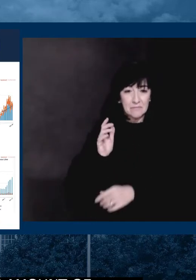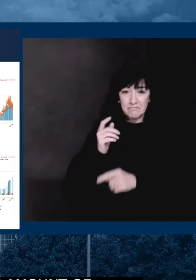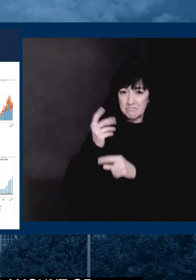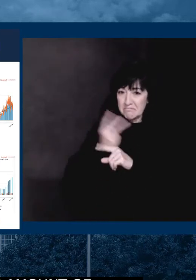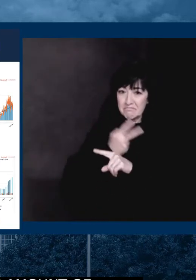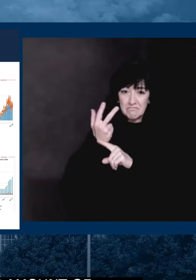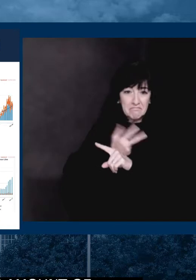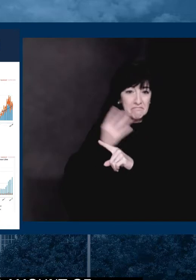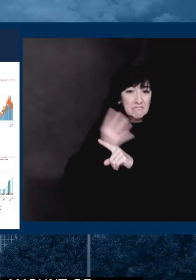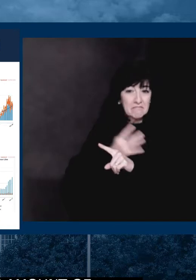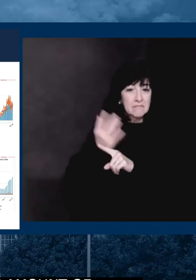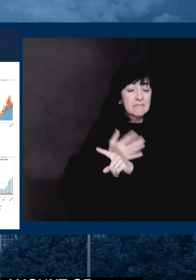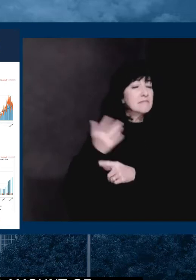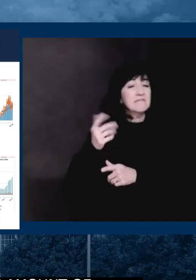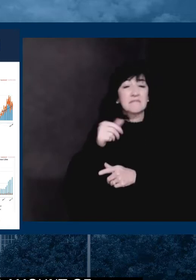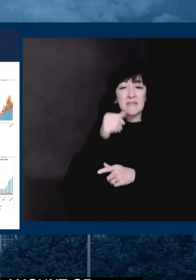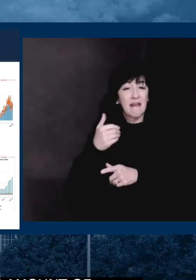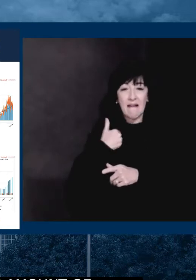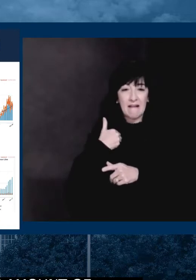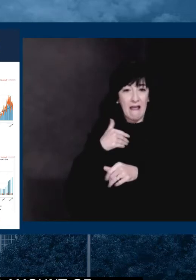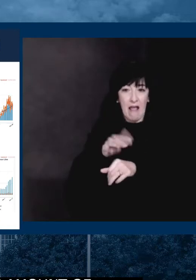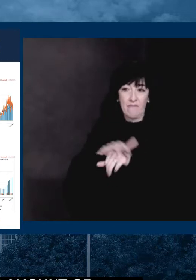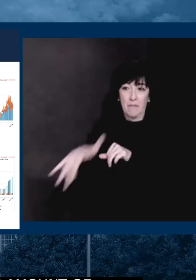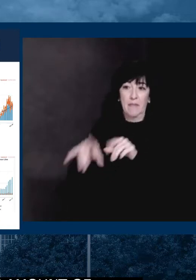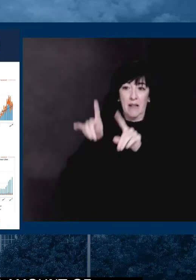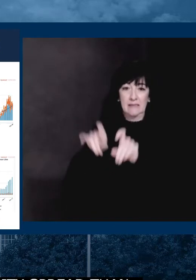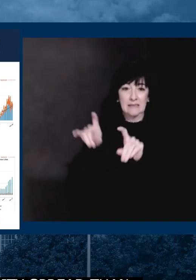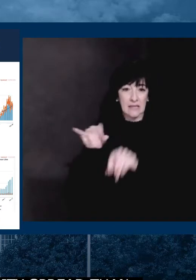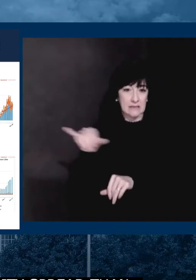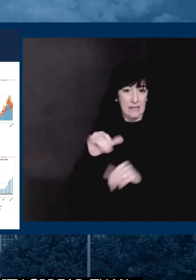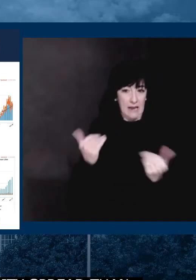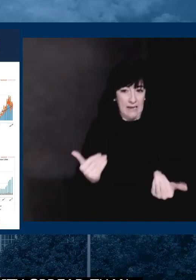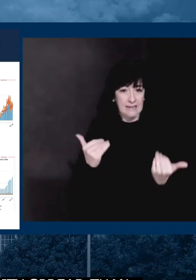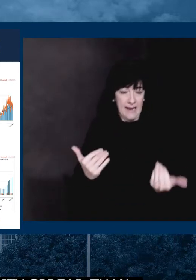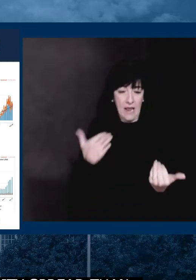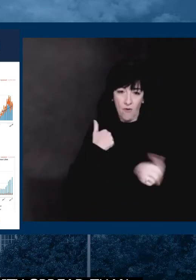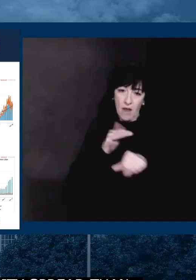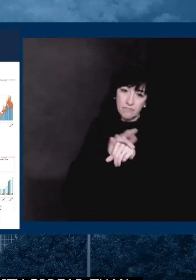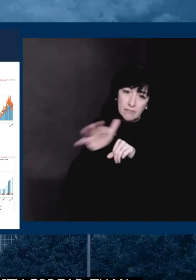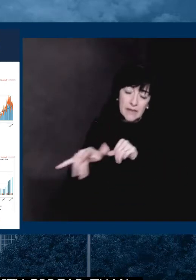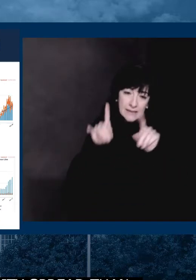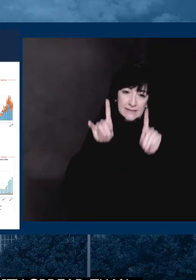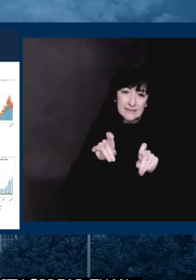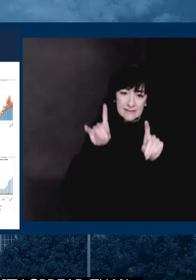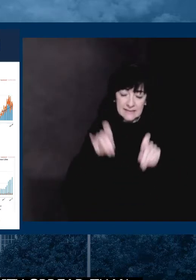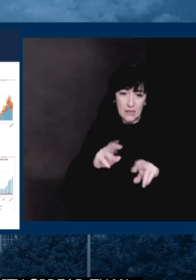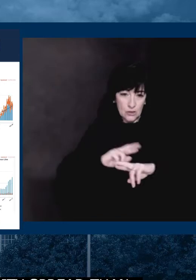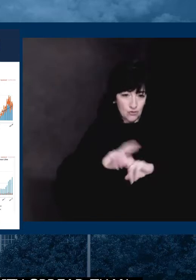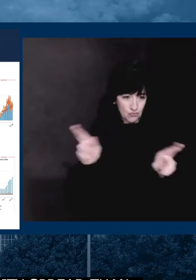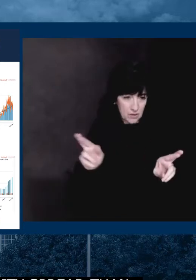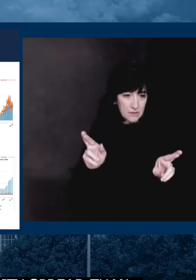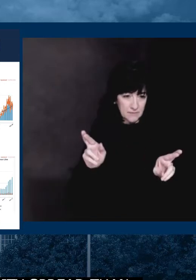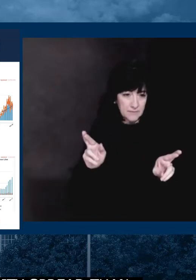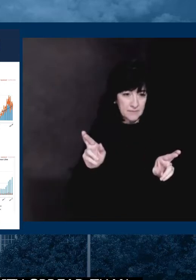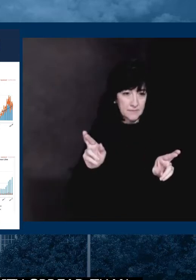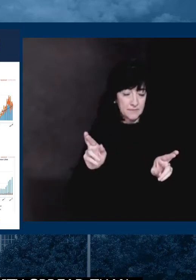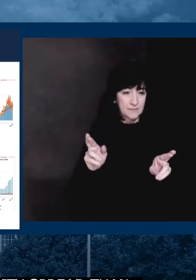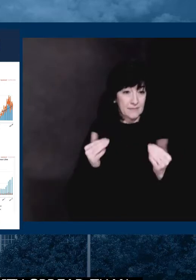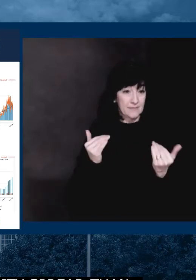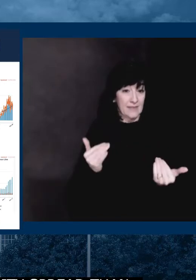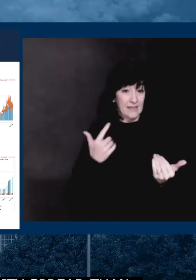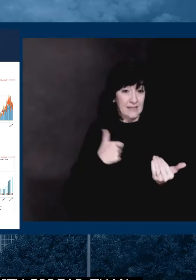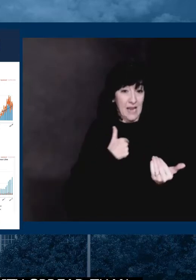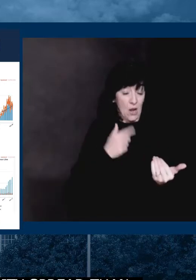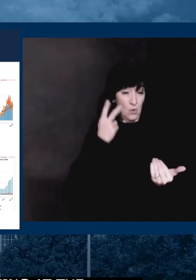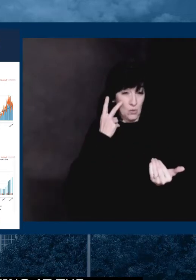of the new positive cases there peaking at the 7-day moving average over 800, now trending down a little bit,